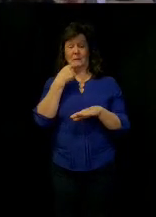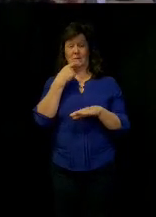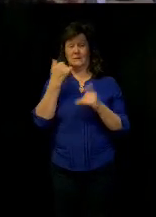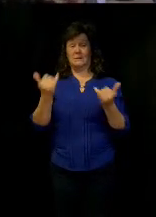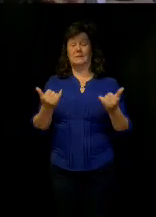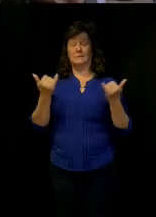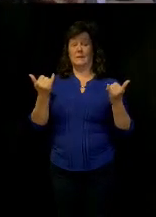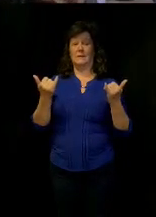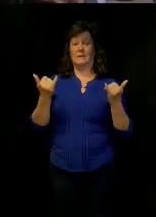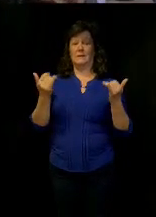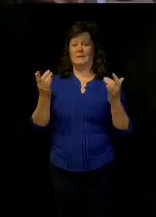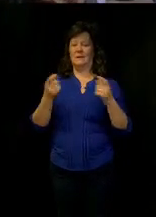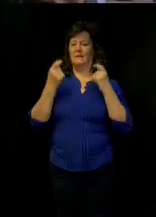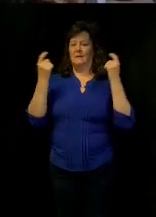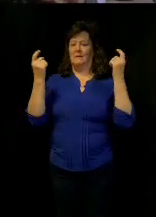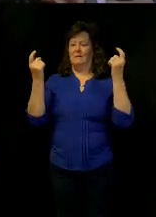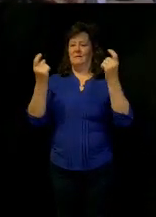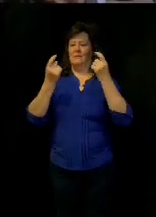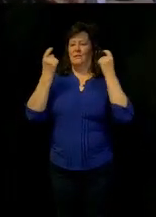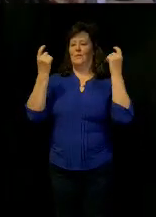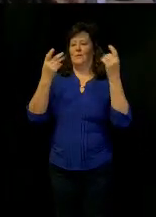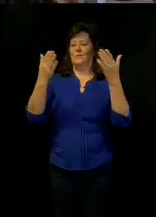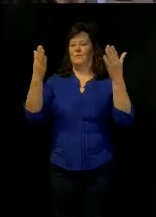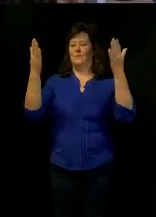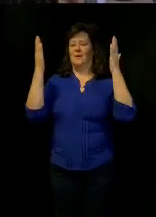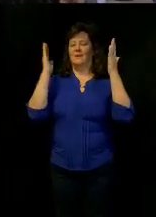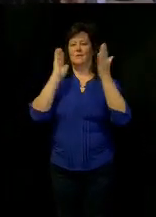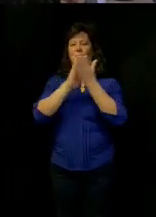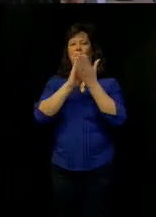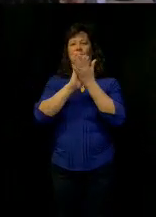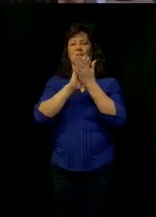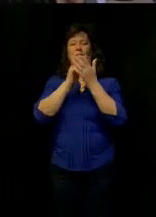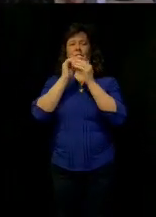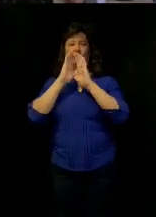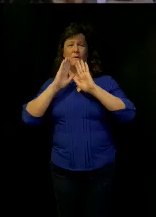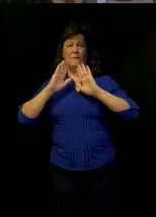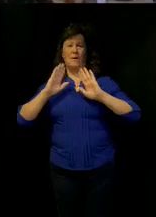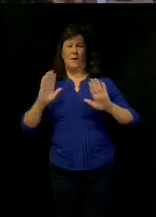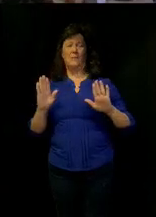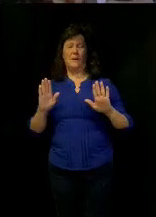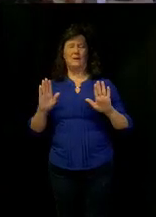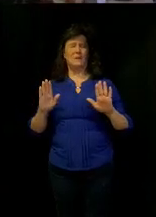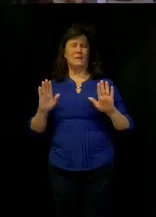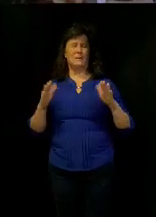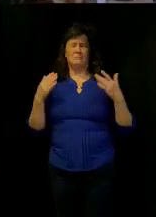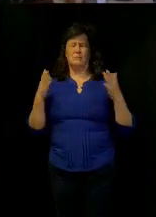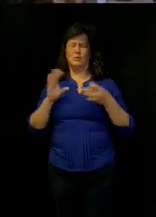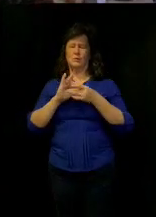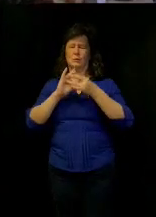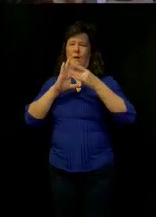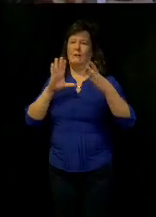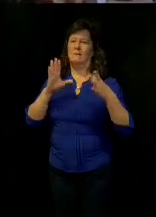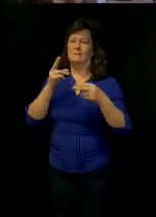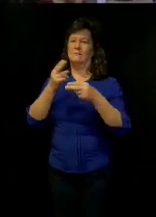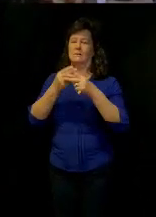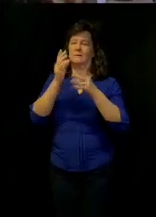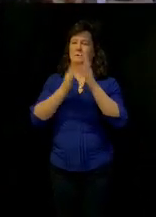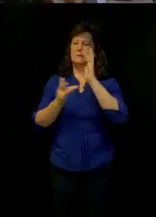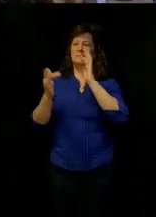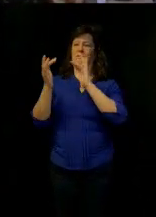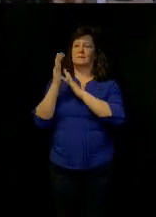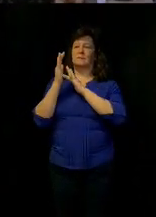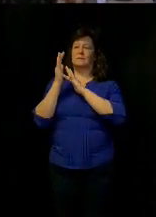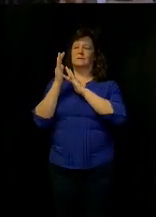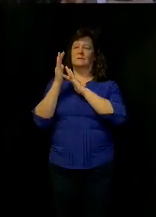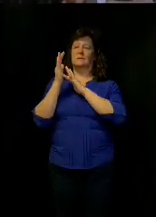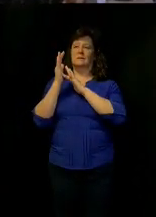now, hallelujah, hallelujah, for a peace that passes all understanding be released in Jesus' name. This